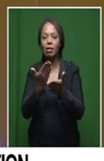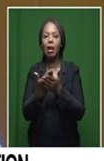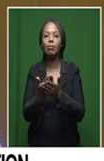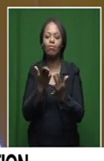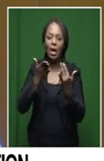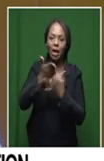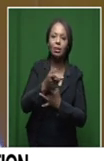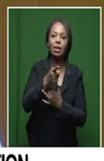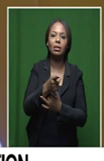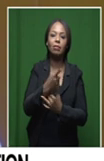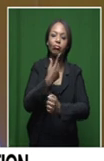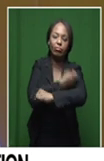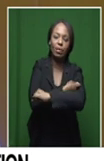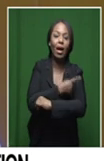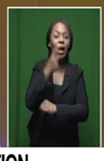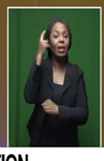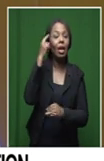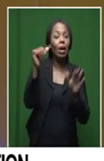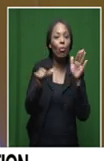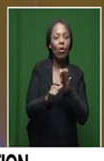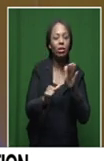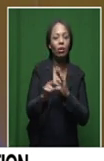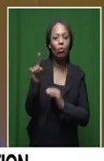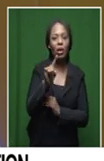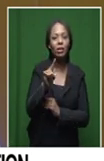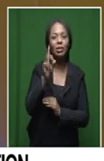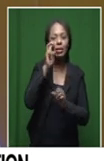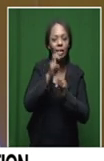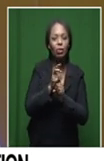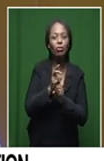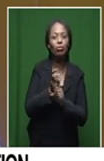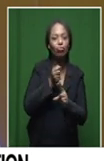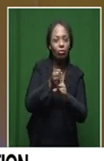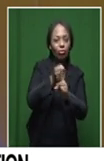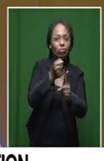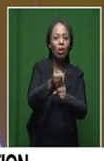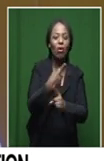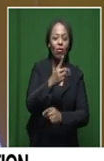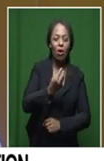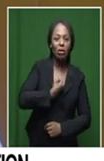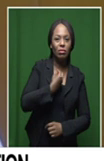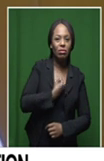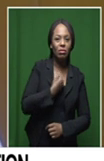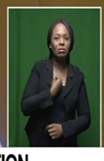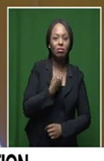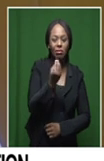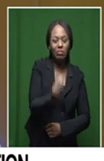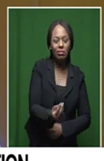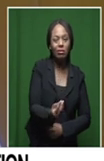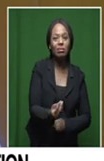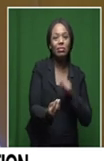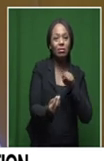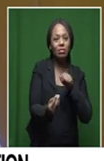I think it is very important to stress that, particularly for the younger adolescents, we are